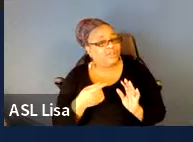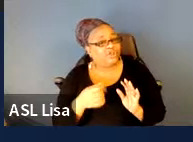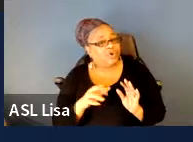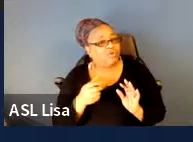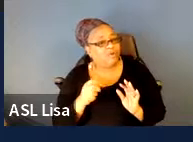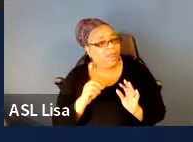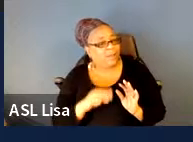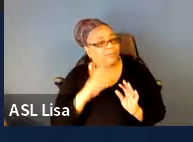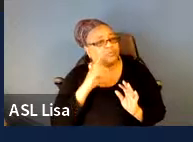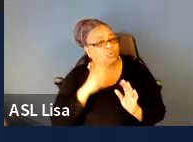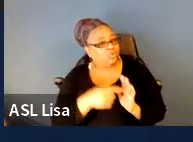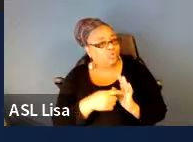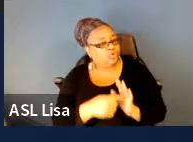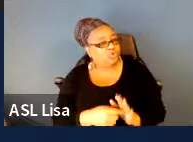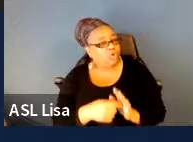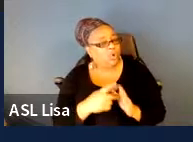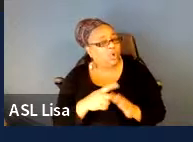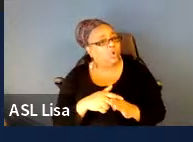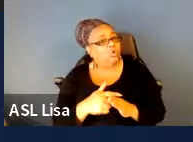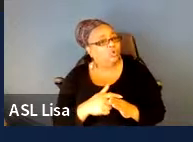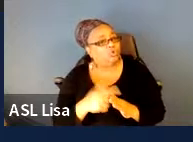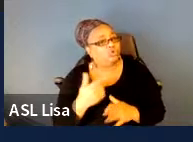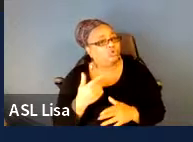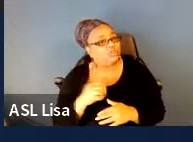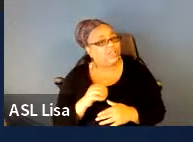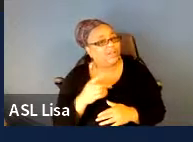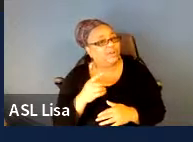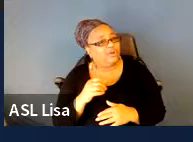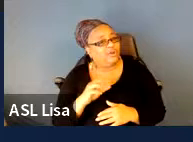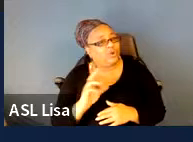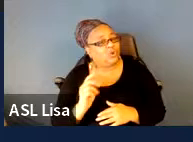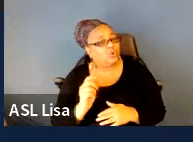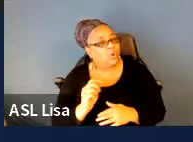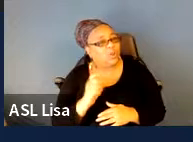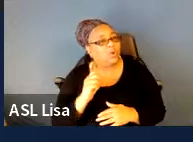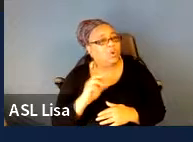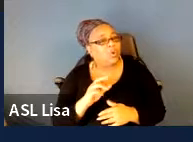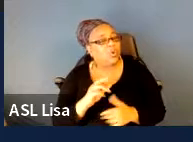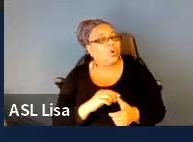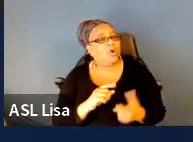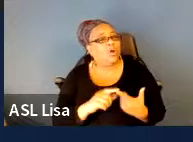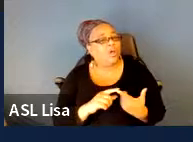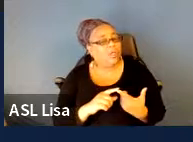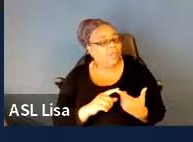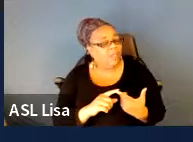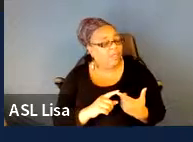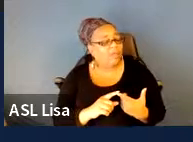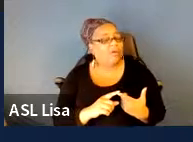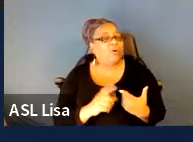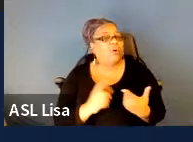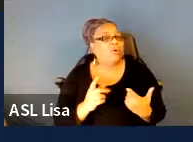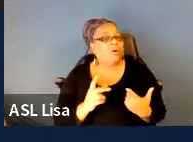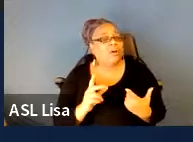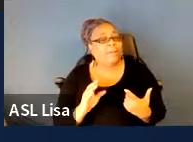neutral gender toilet room or to indicate a toilet room that's accessible for people with